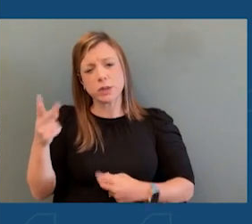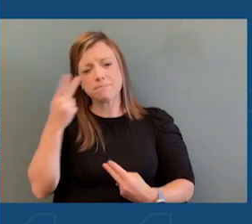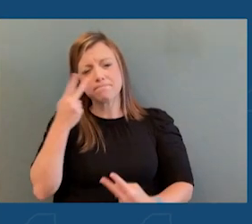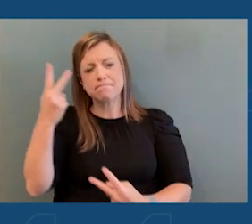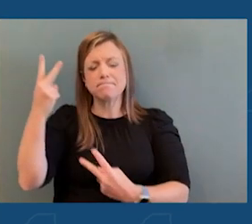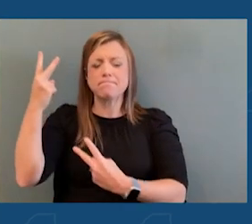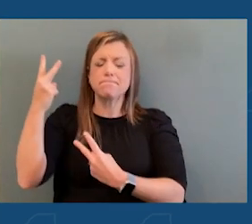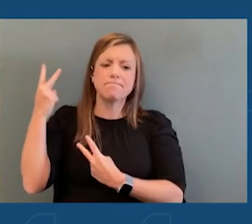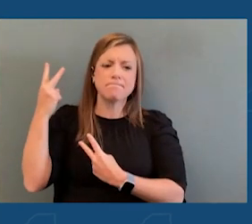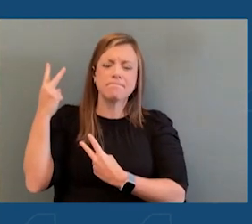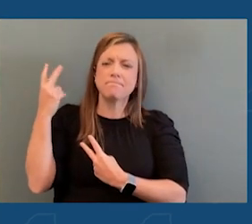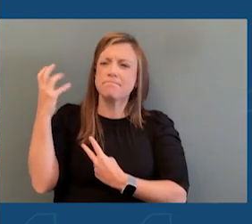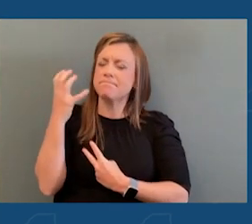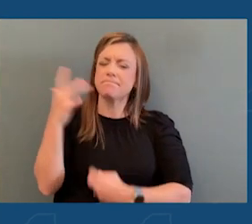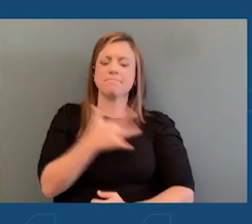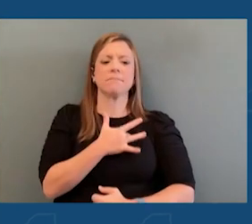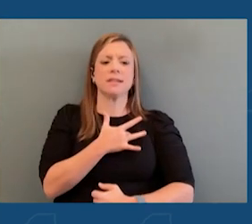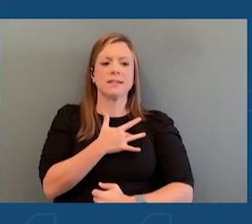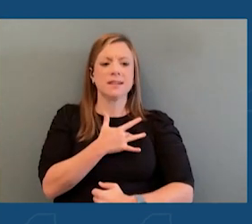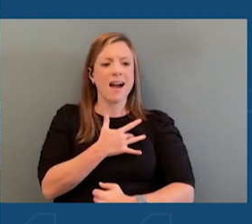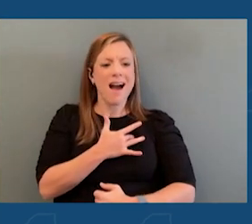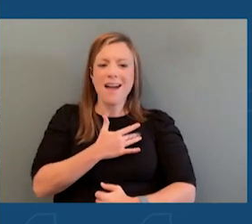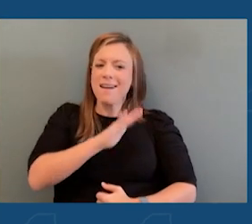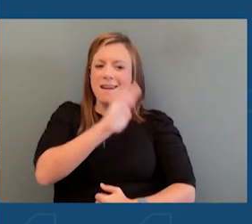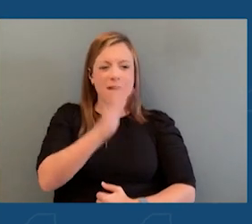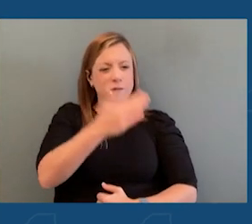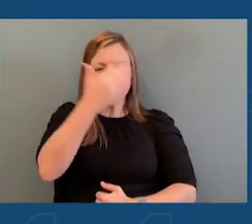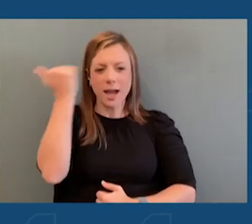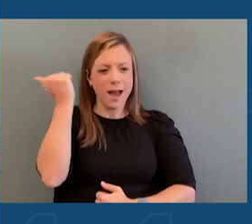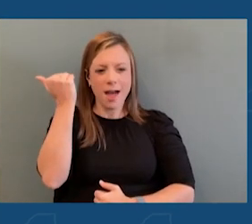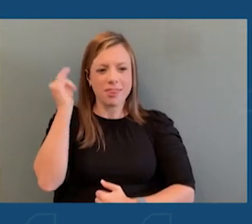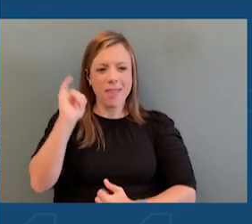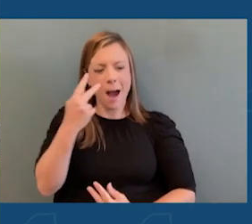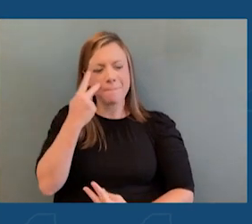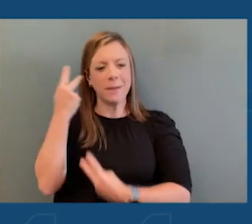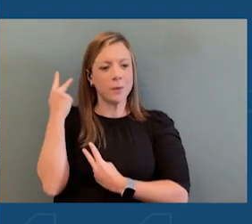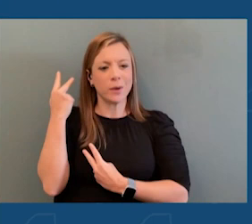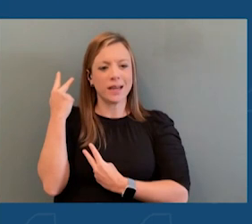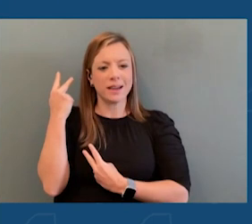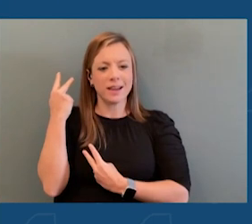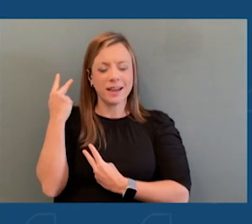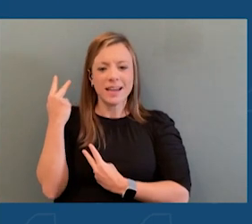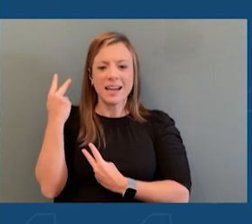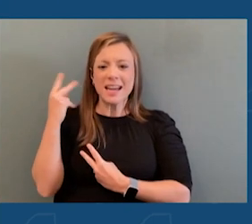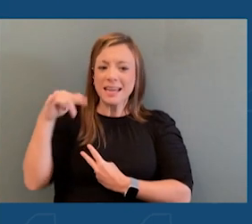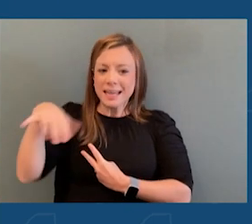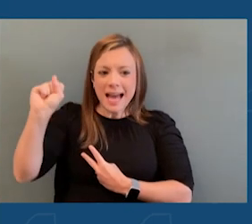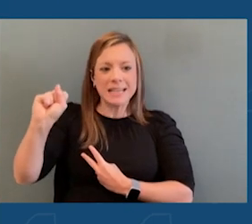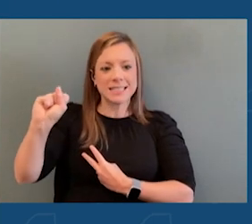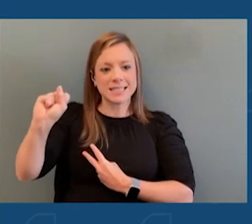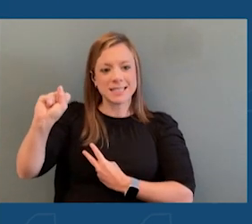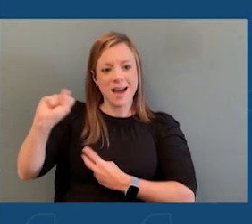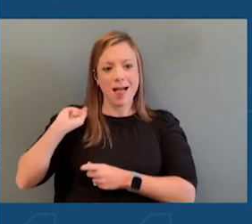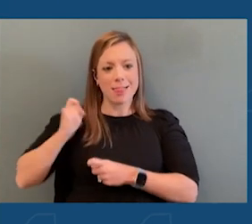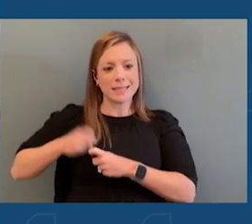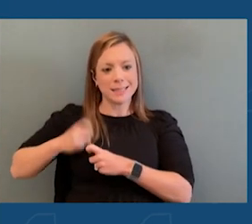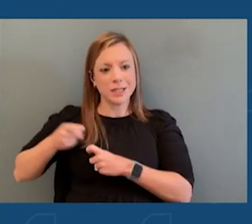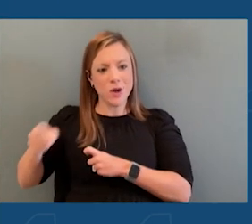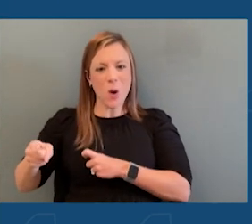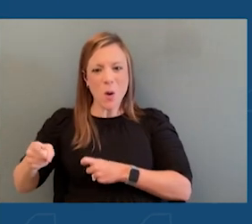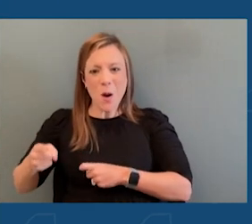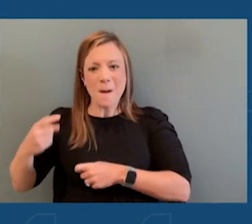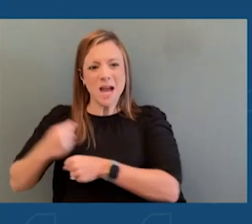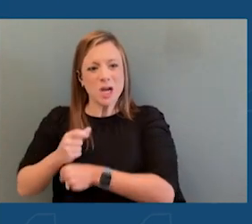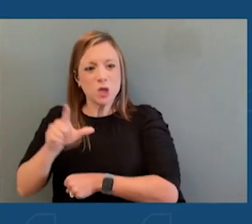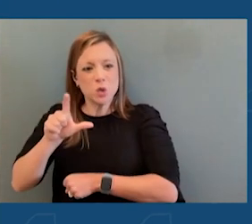that I want to invite everyone, never forget the memory. Never forget that, yes, Latino made 27% of the New York City